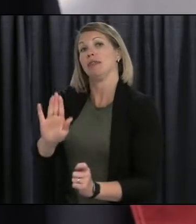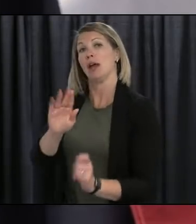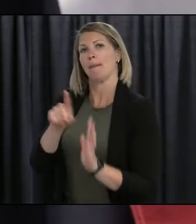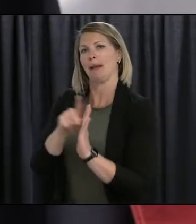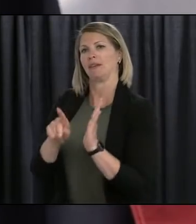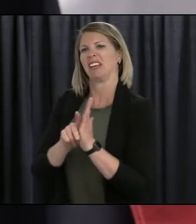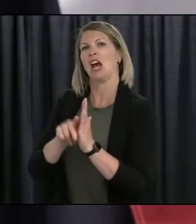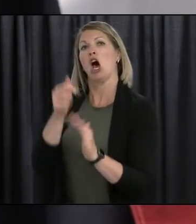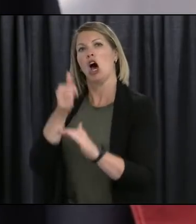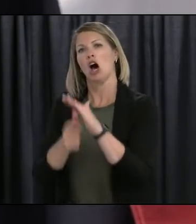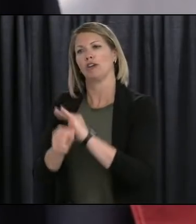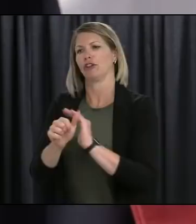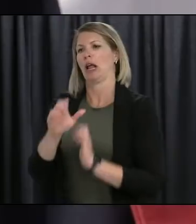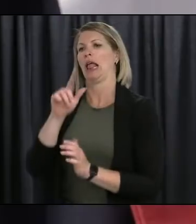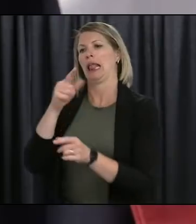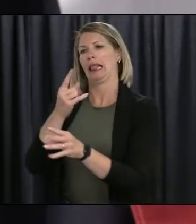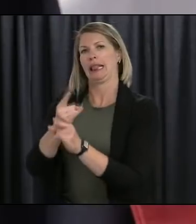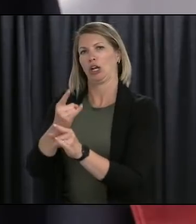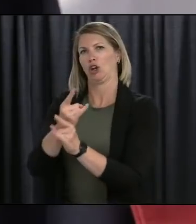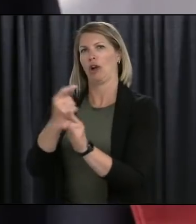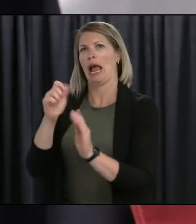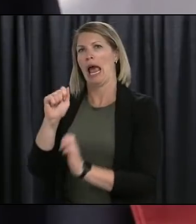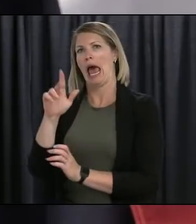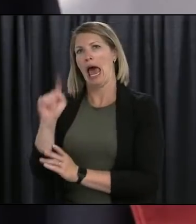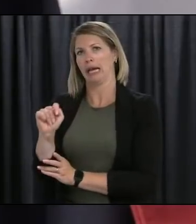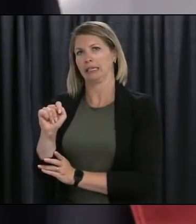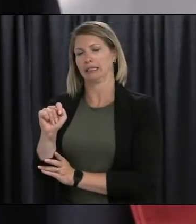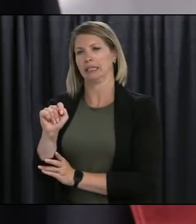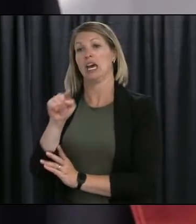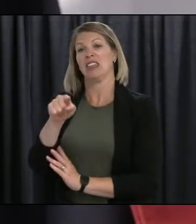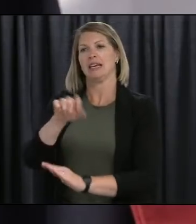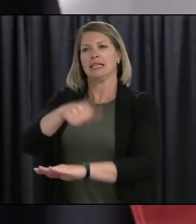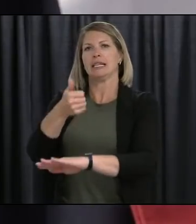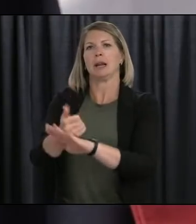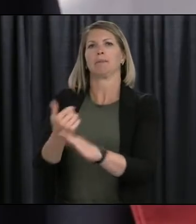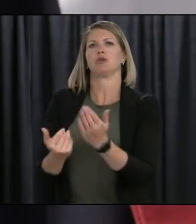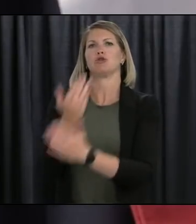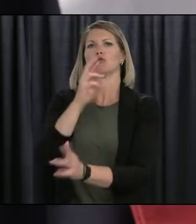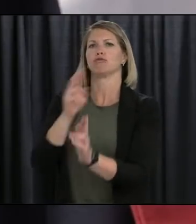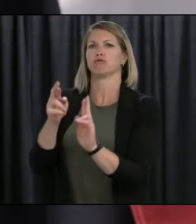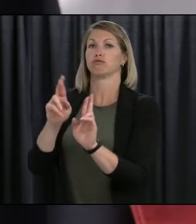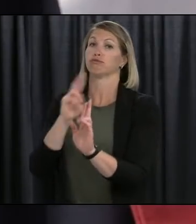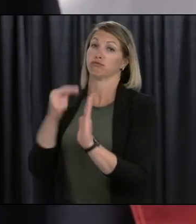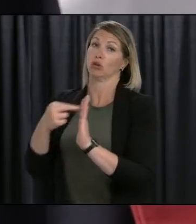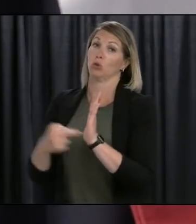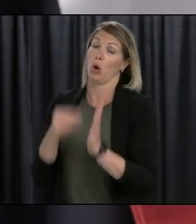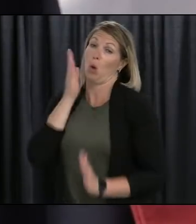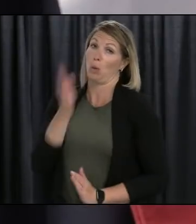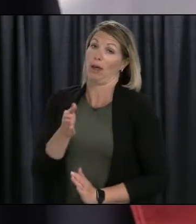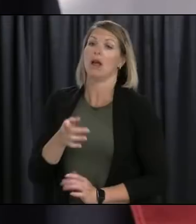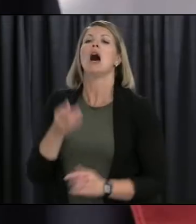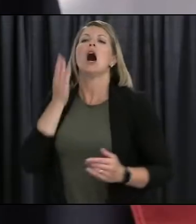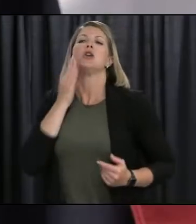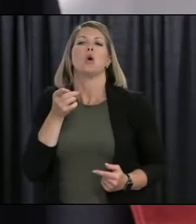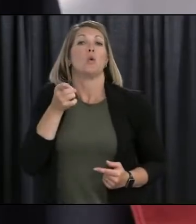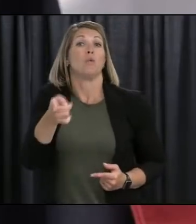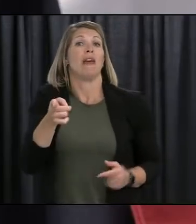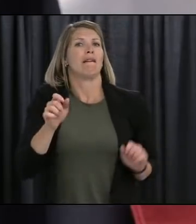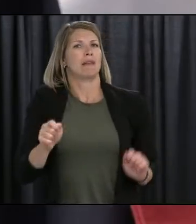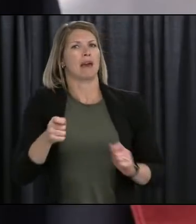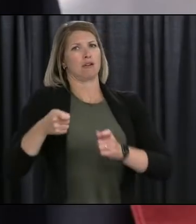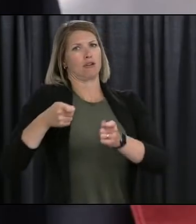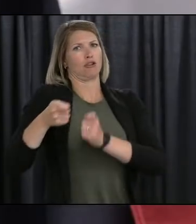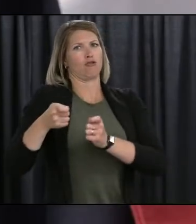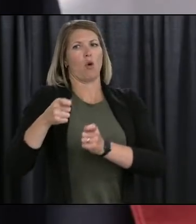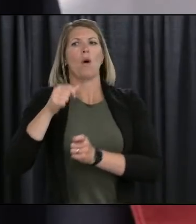Act, and you'd have to speak to them about what exactly the sanctions would be there, but I do know they have the ability to control